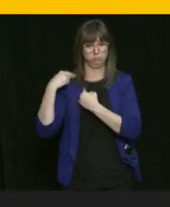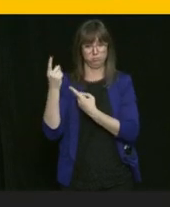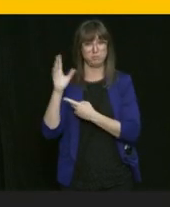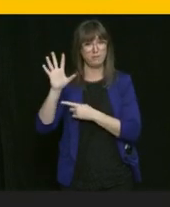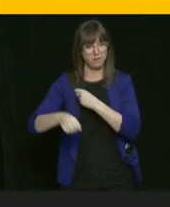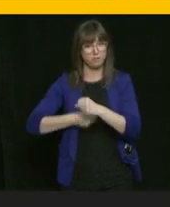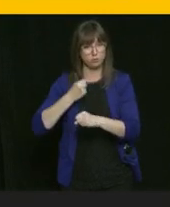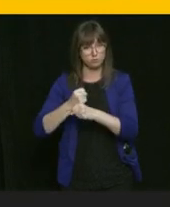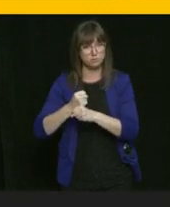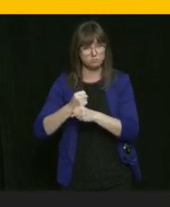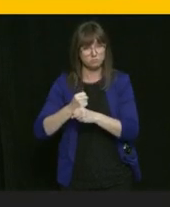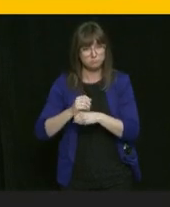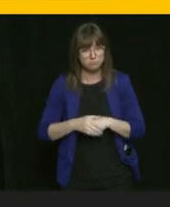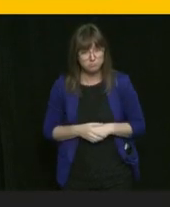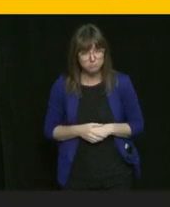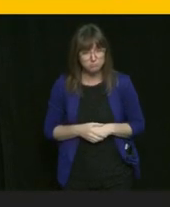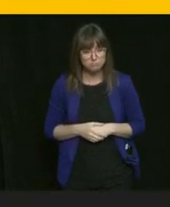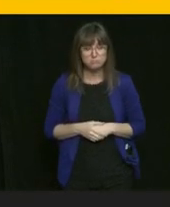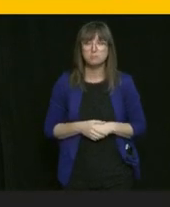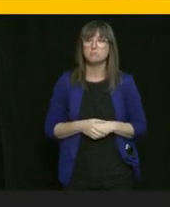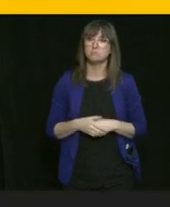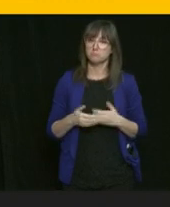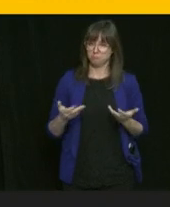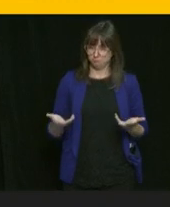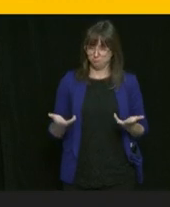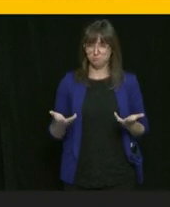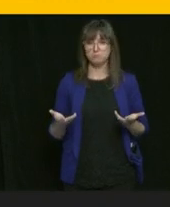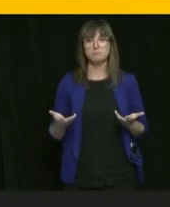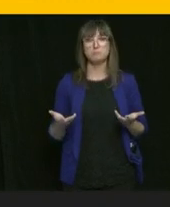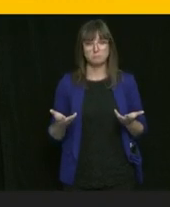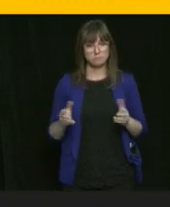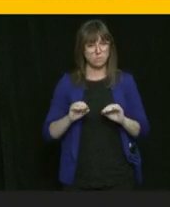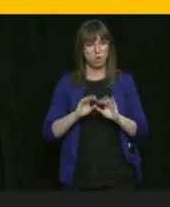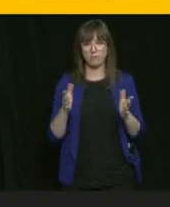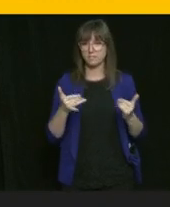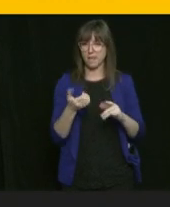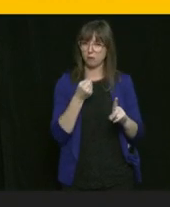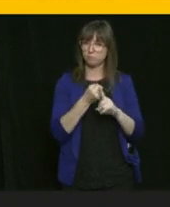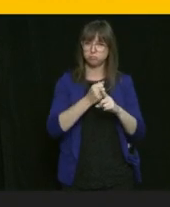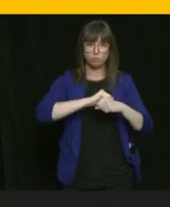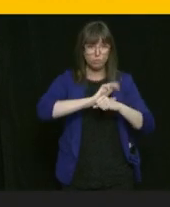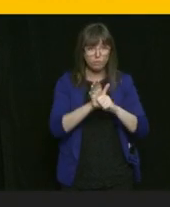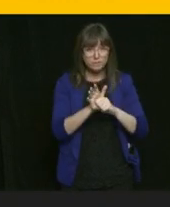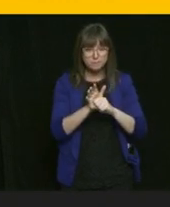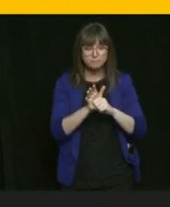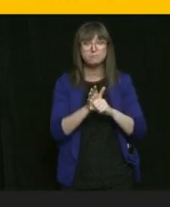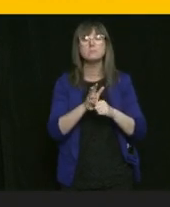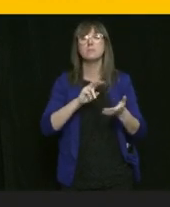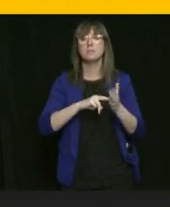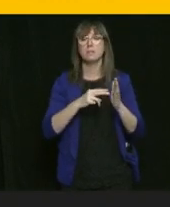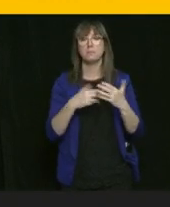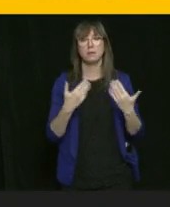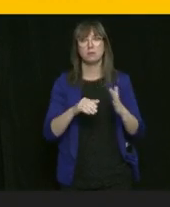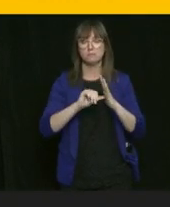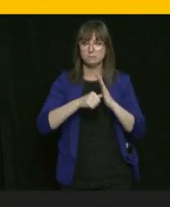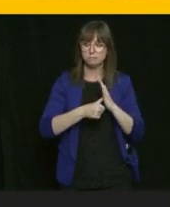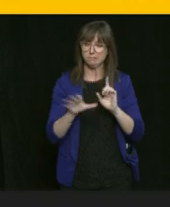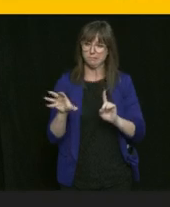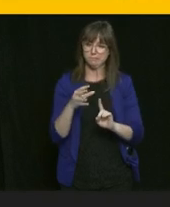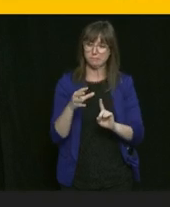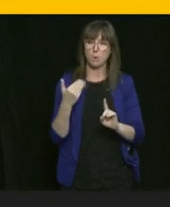In office. Obviously, we're going through a pandemic right now that has highlighted the incredible